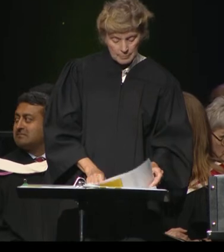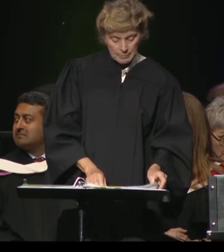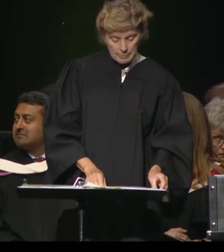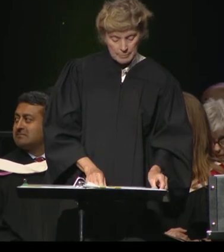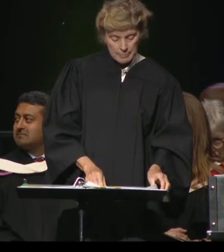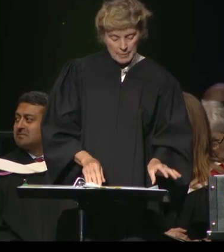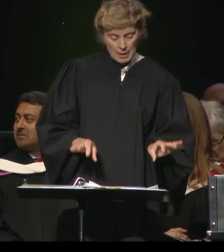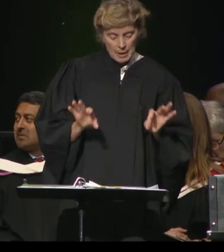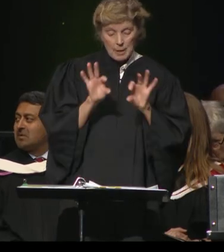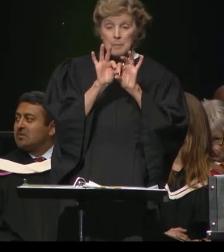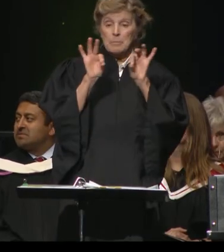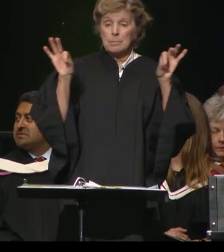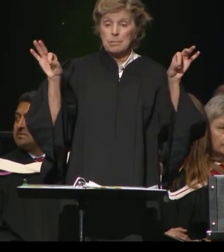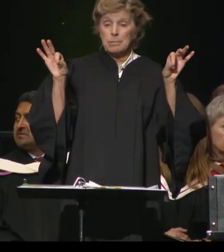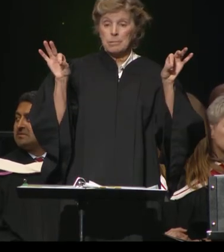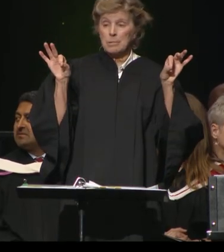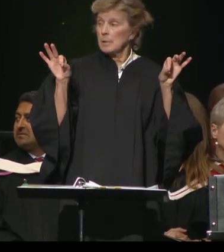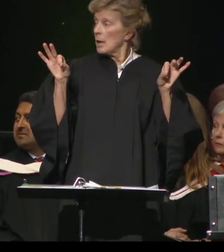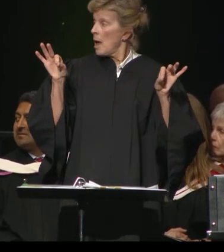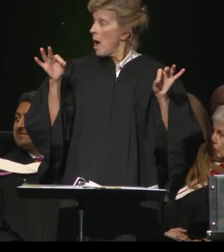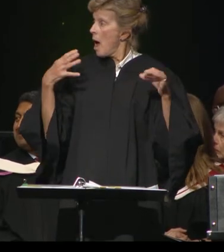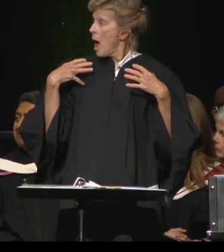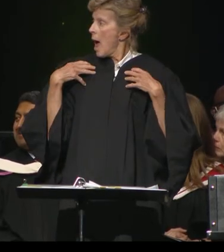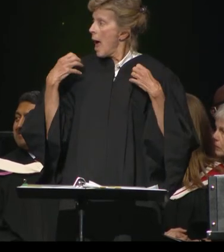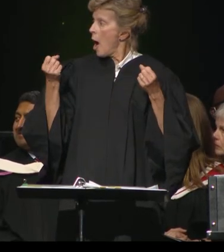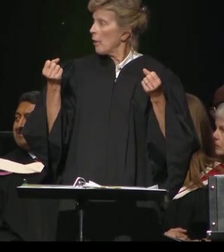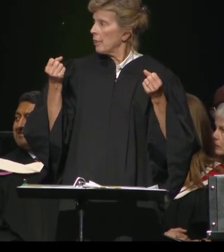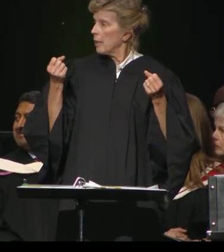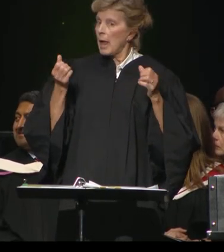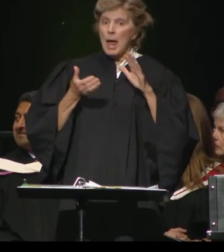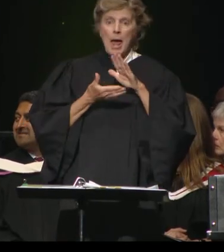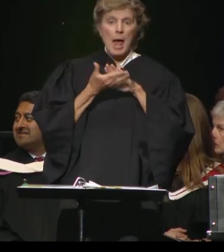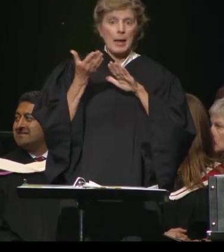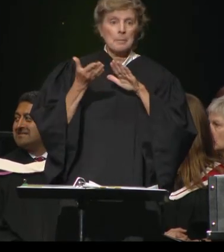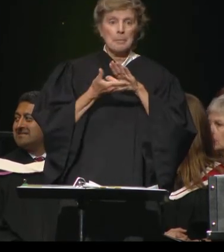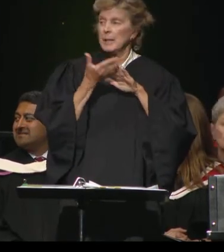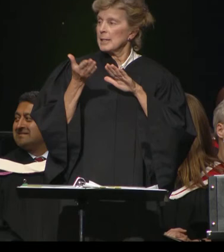Bachelor of Health Administration, Health Administration.